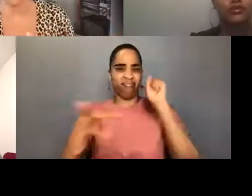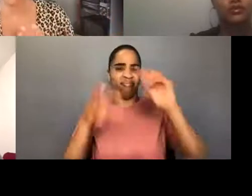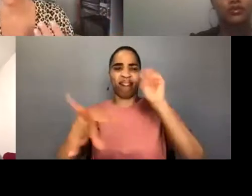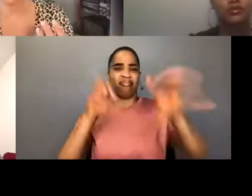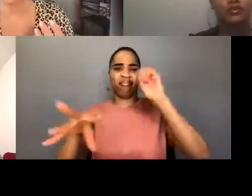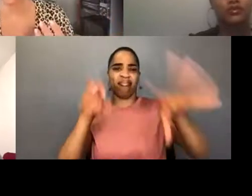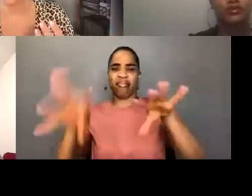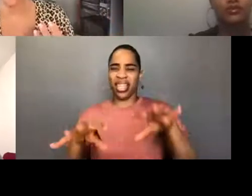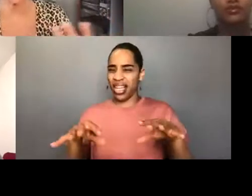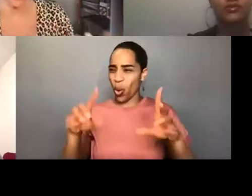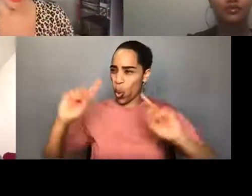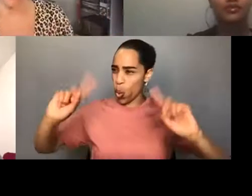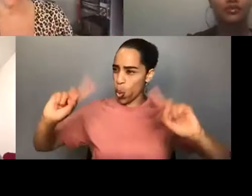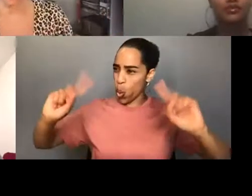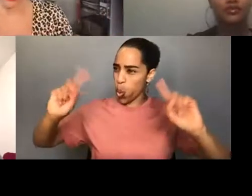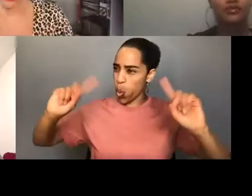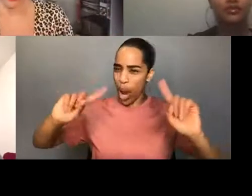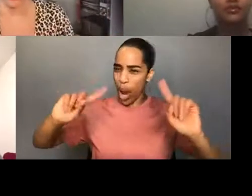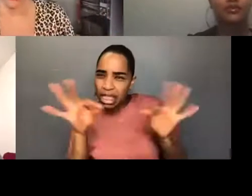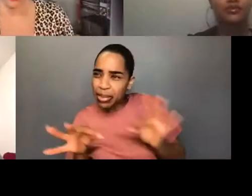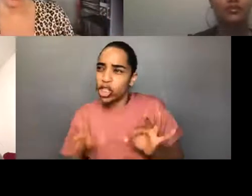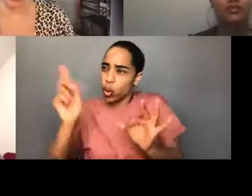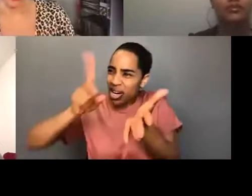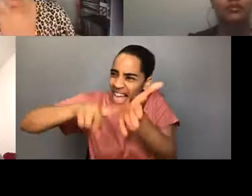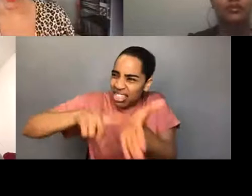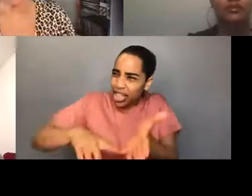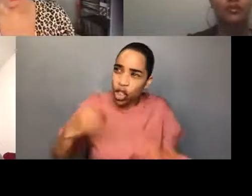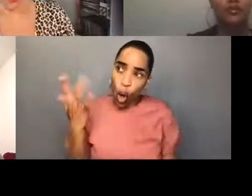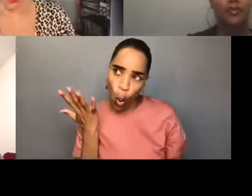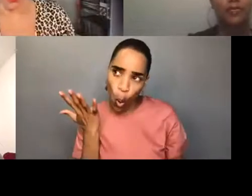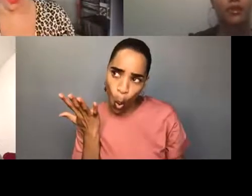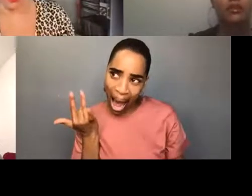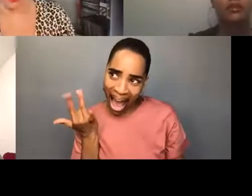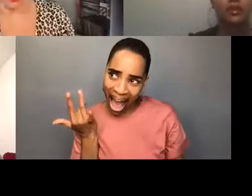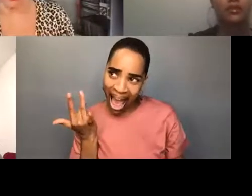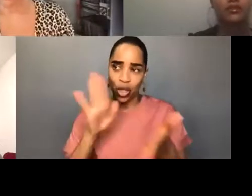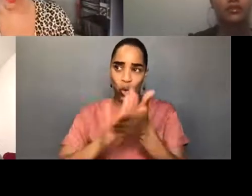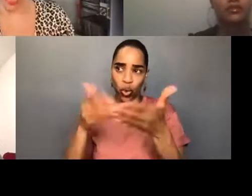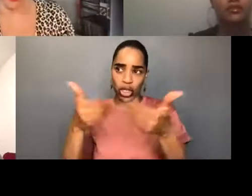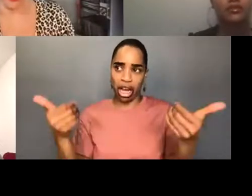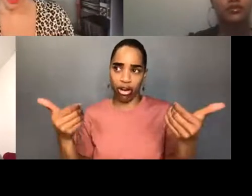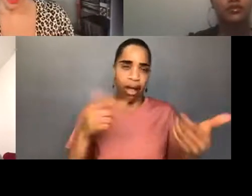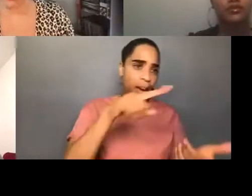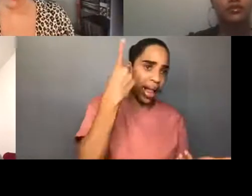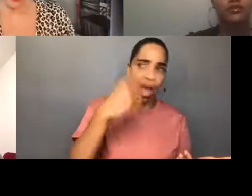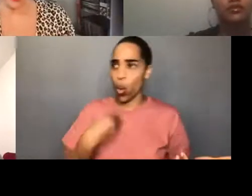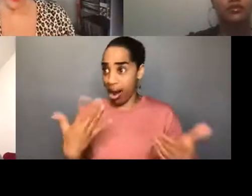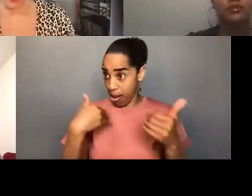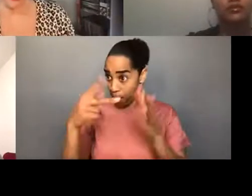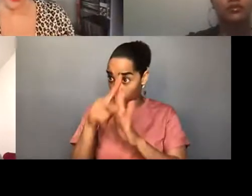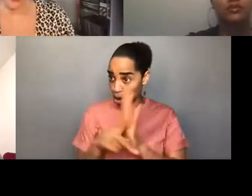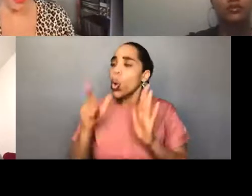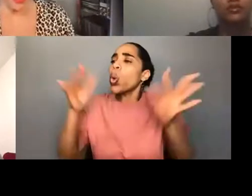no real explication or investigation of, well, why are these schools segregated? Is there a policy? Are there people